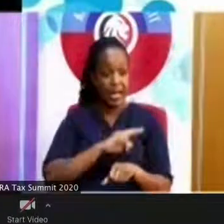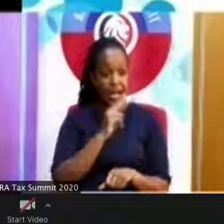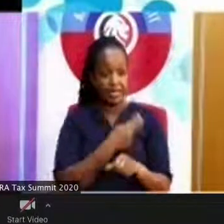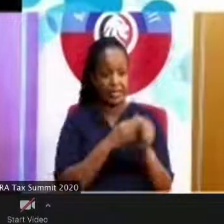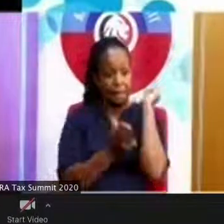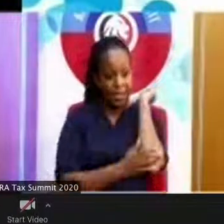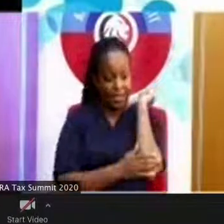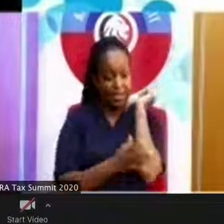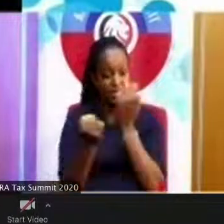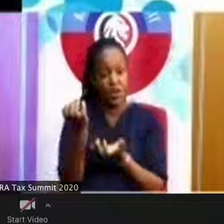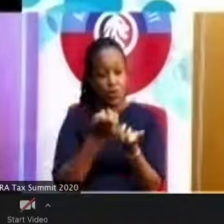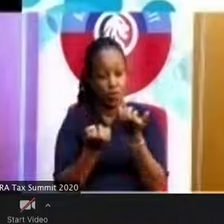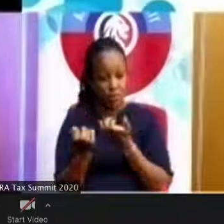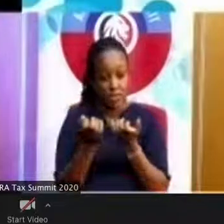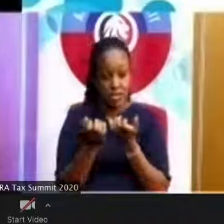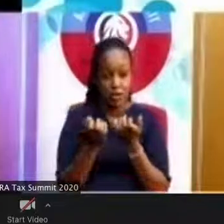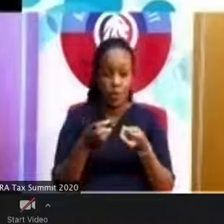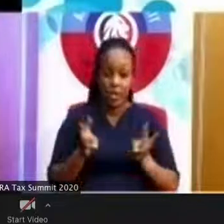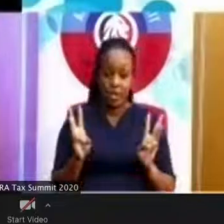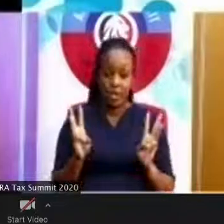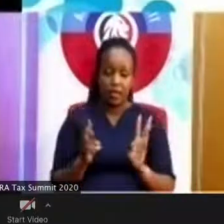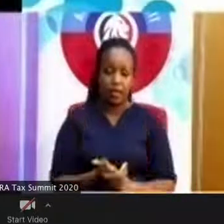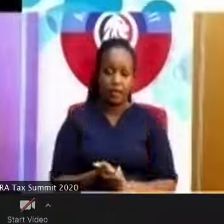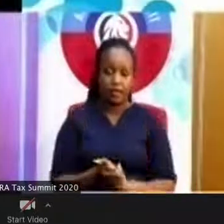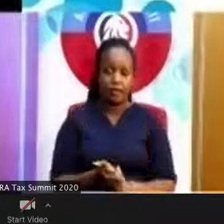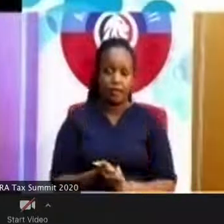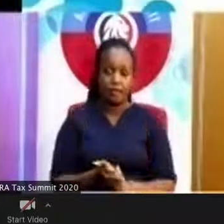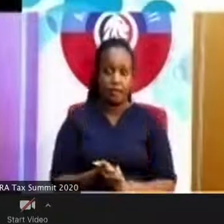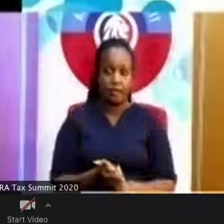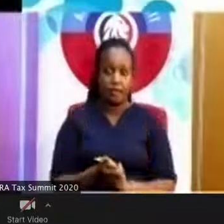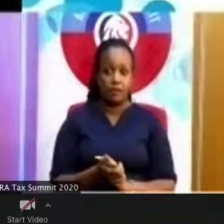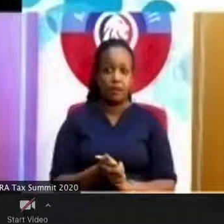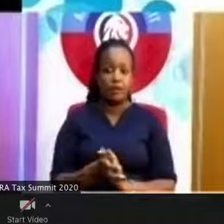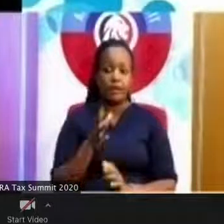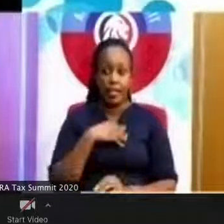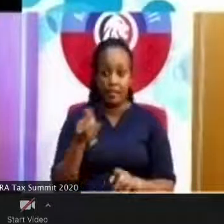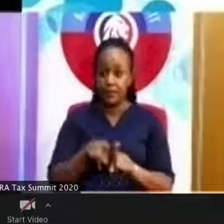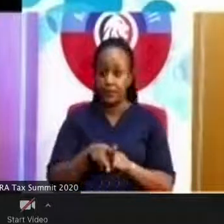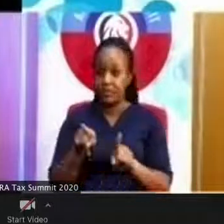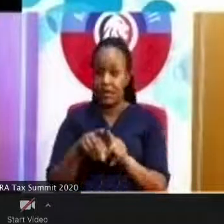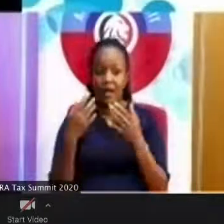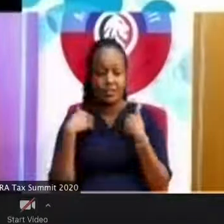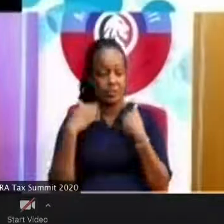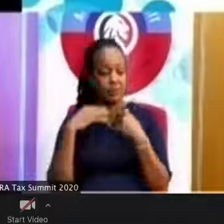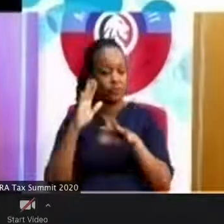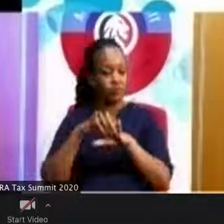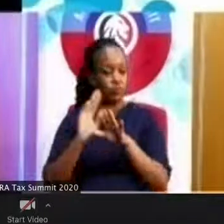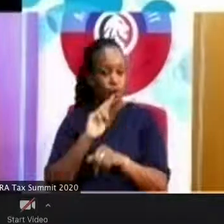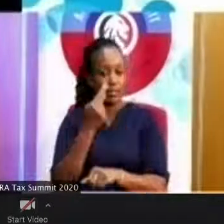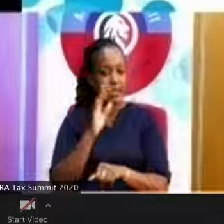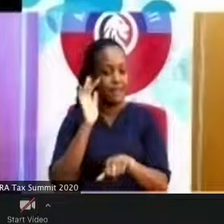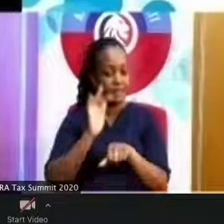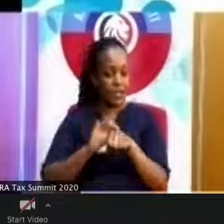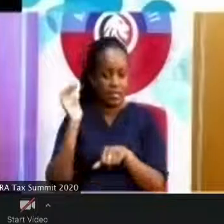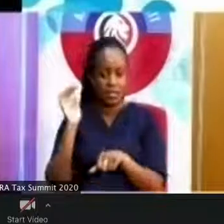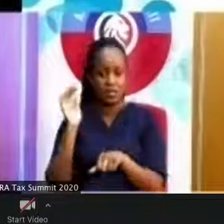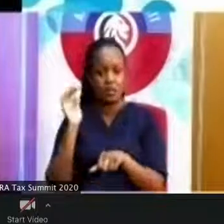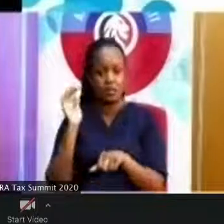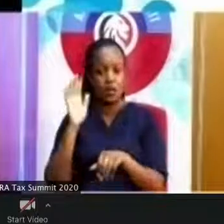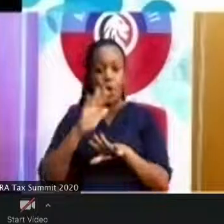economy-wise, even though God has been good to us, that the effect in terms of